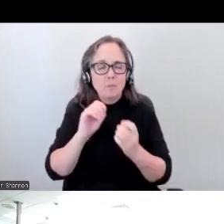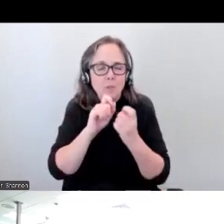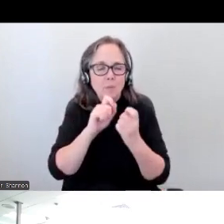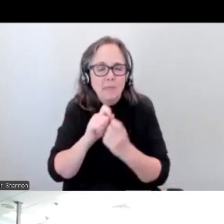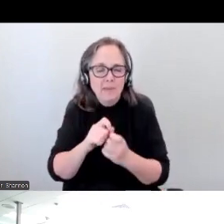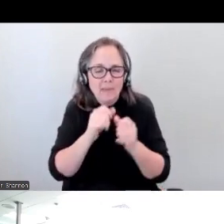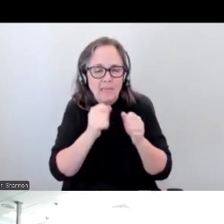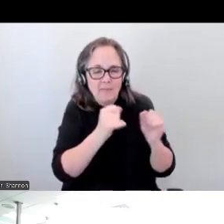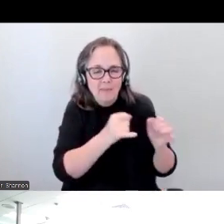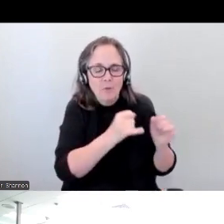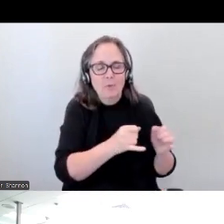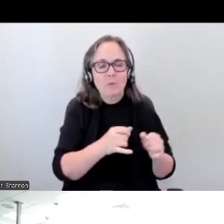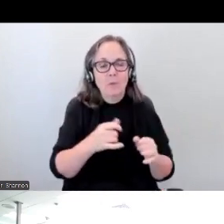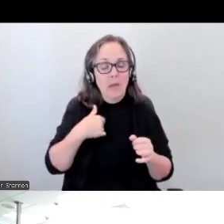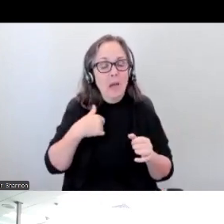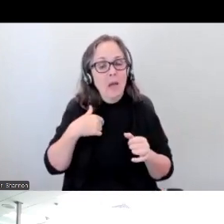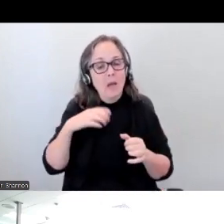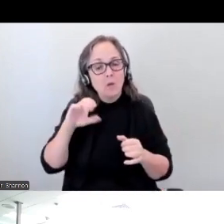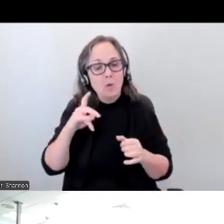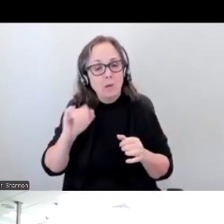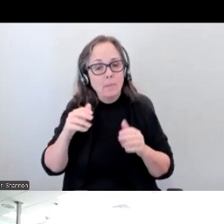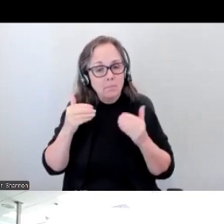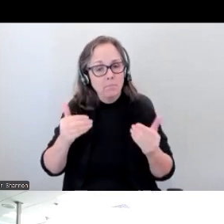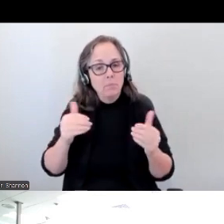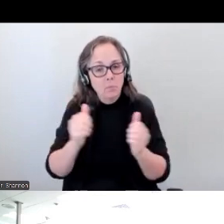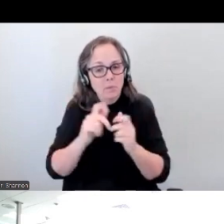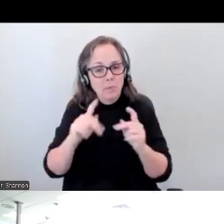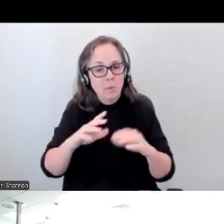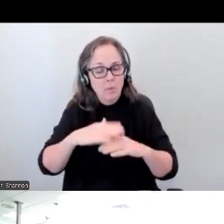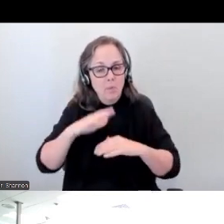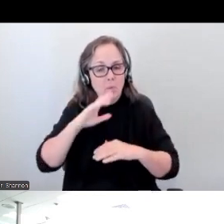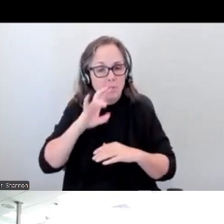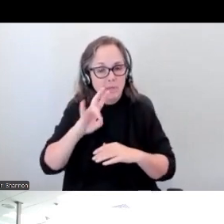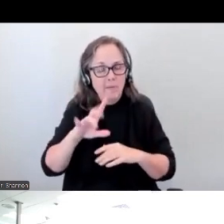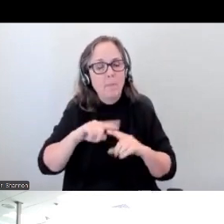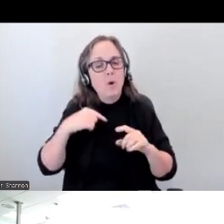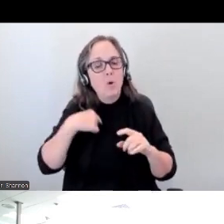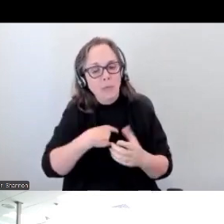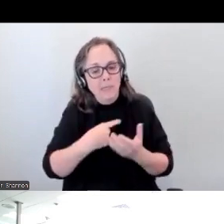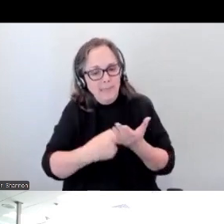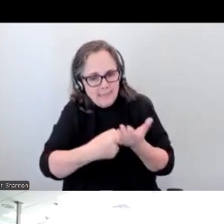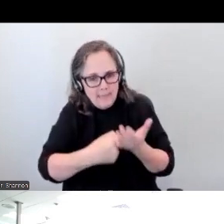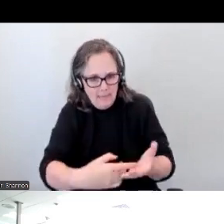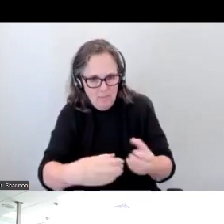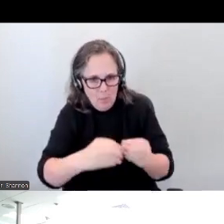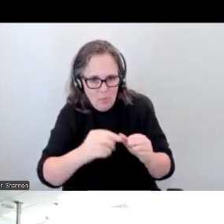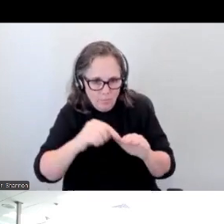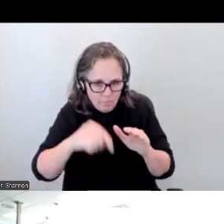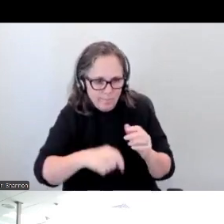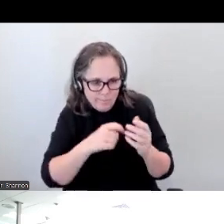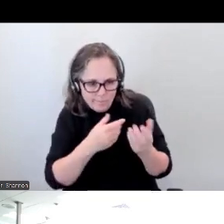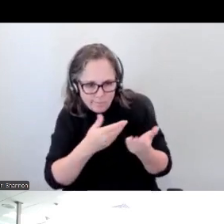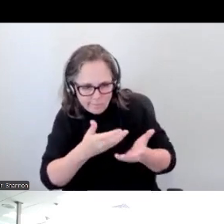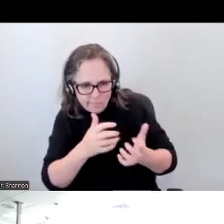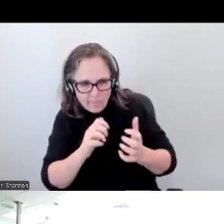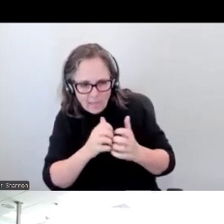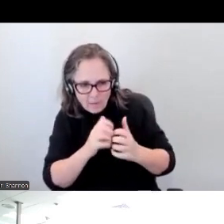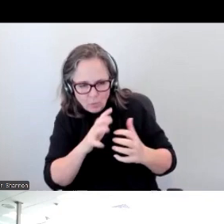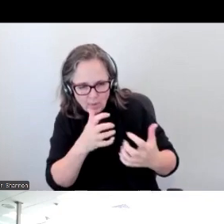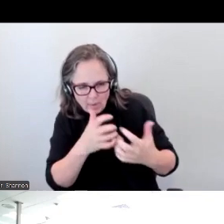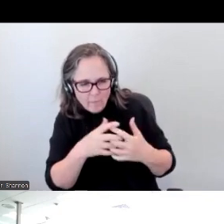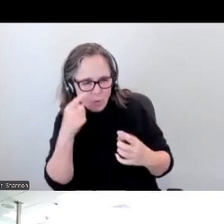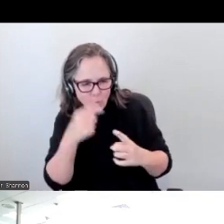lot of colonoscopies in patients who are 75 and over, but we definitely have a more nuanced conversation about their